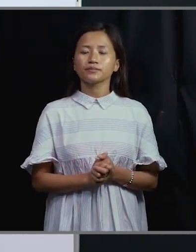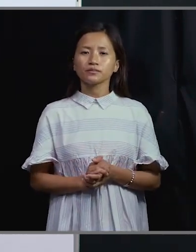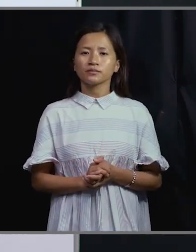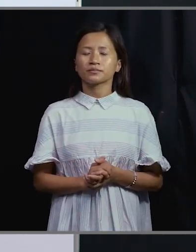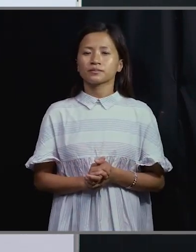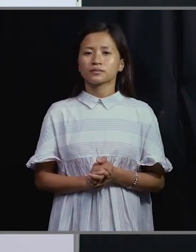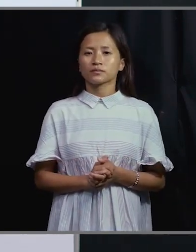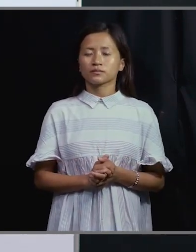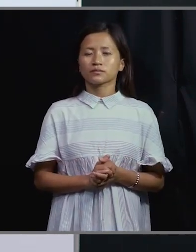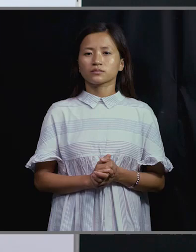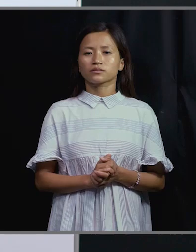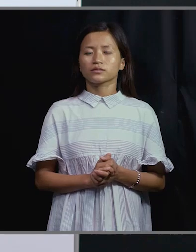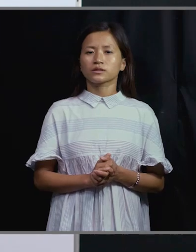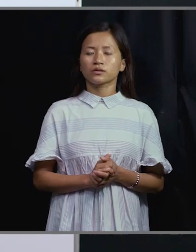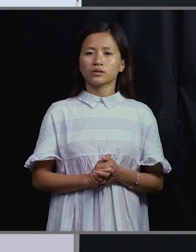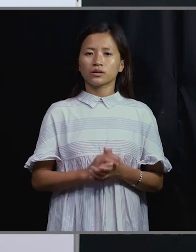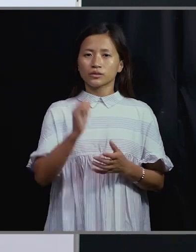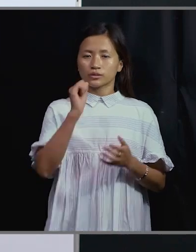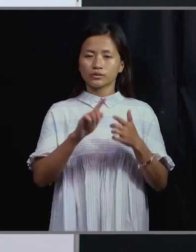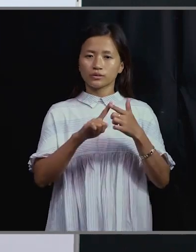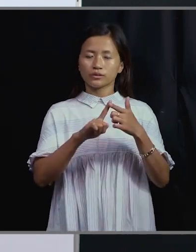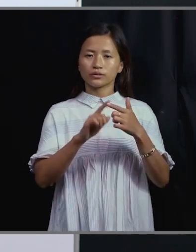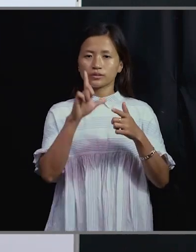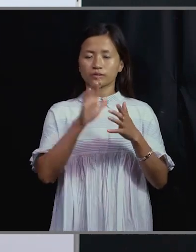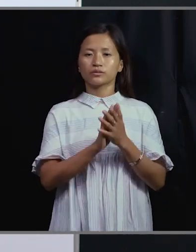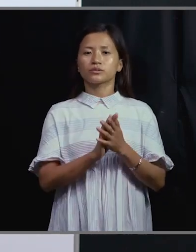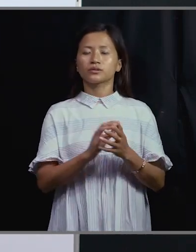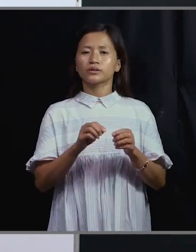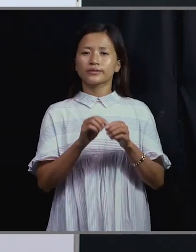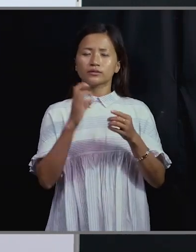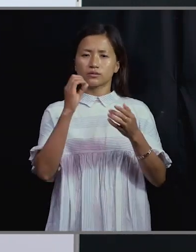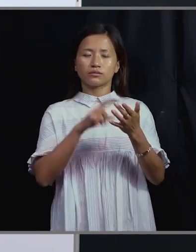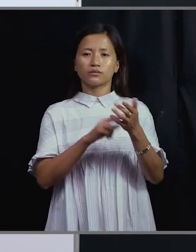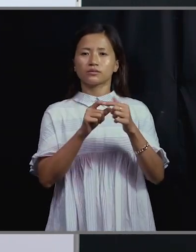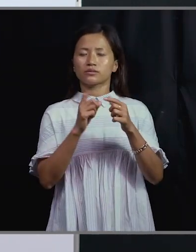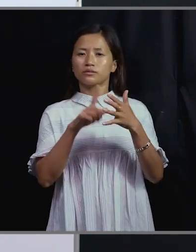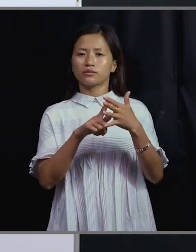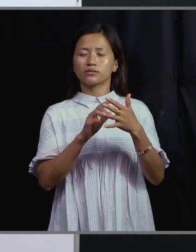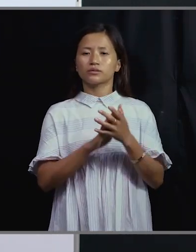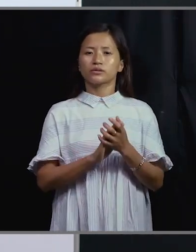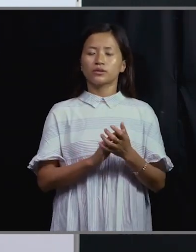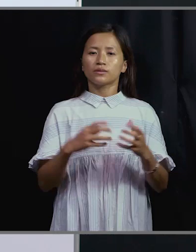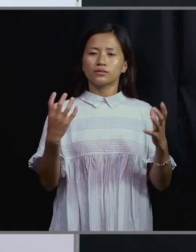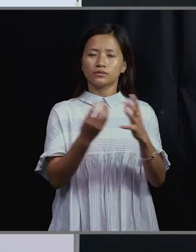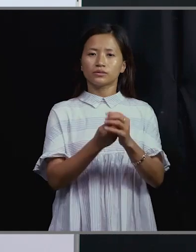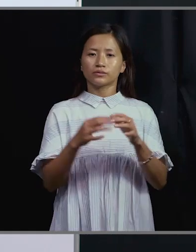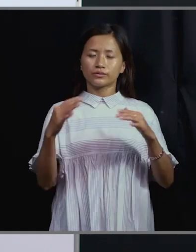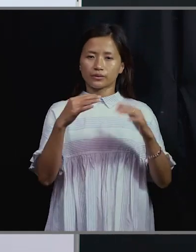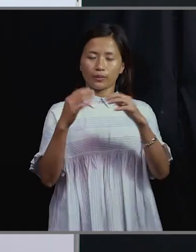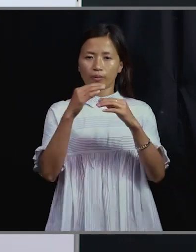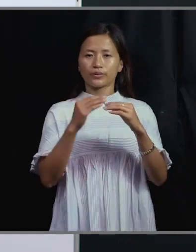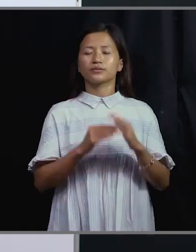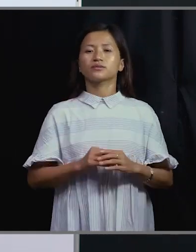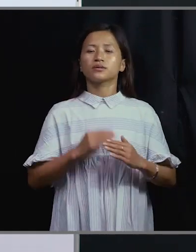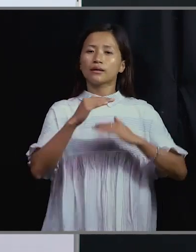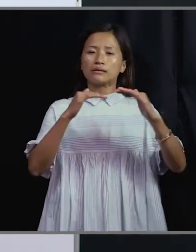So the electron pairs of the halogen atom are in conjugation with pi electrons of the aryl ring, and